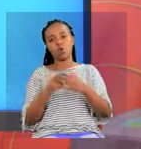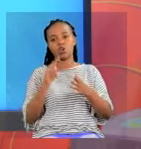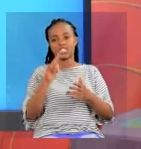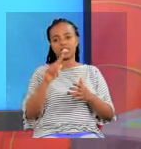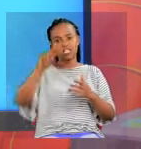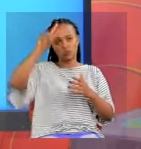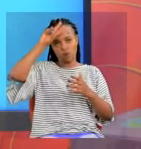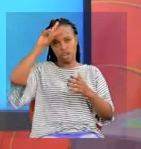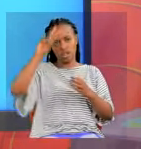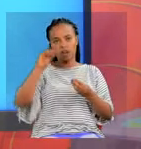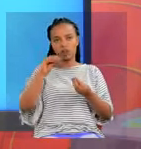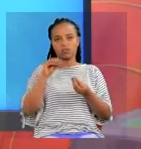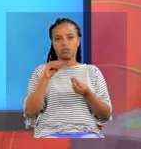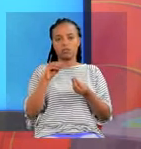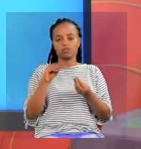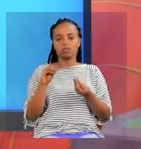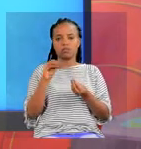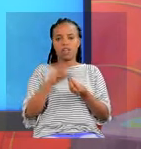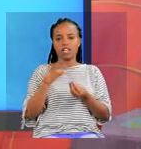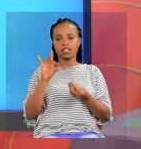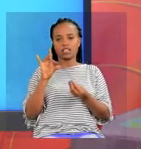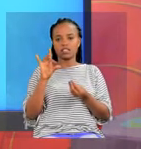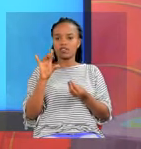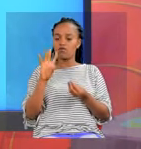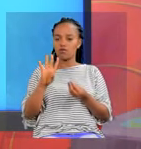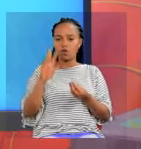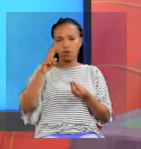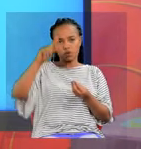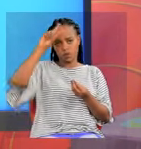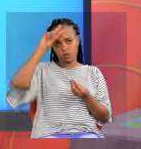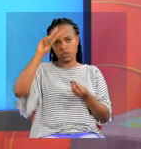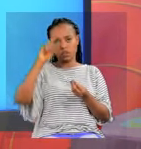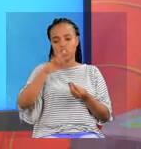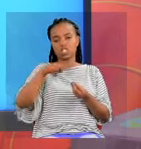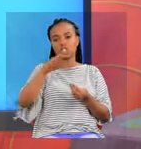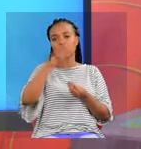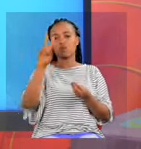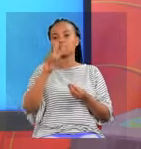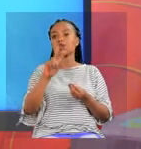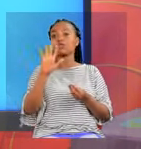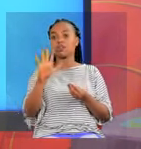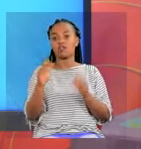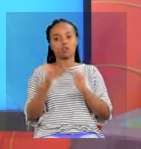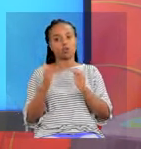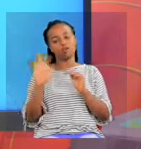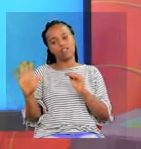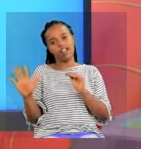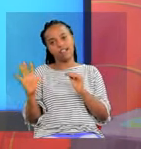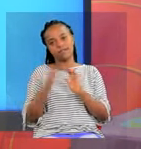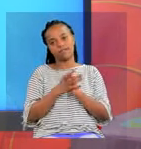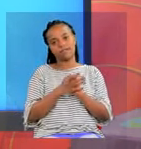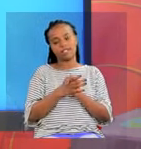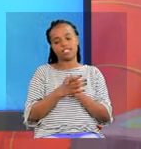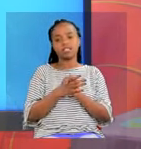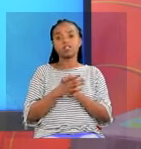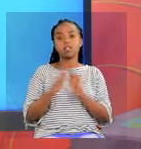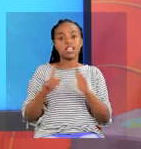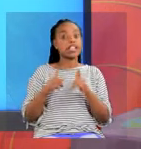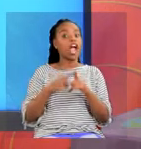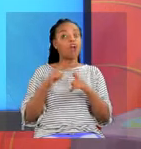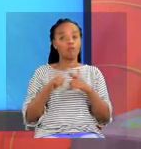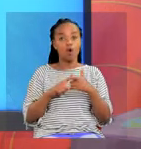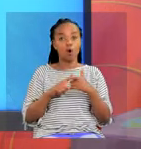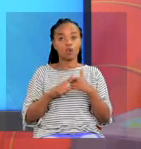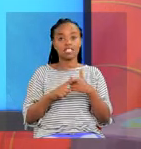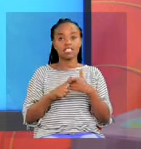squared is 9, 4 squared is 16, 16 plus 9, 25, square root of 25, it's 5. Therefore, this is